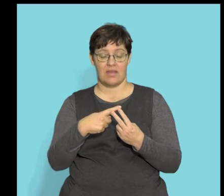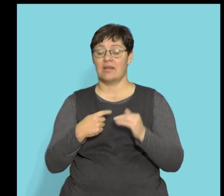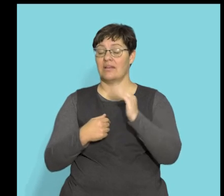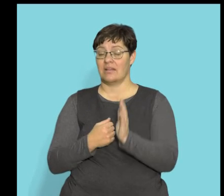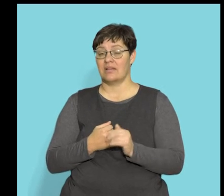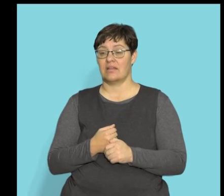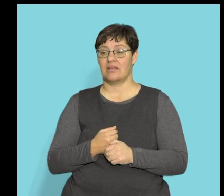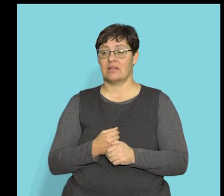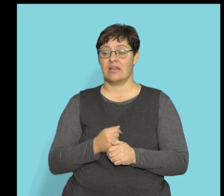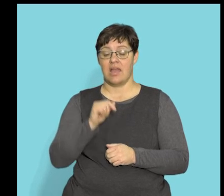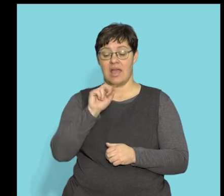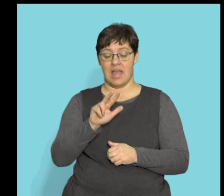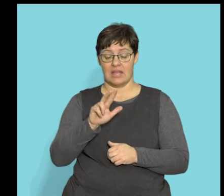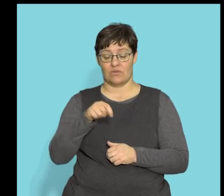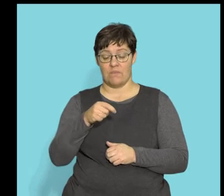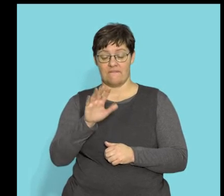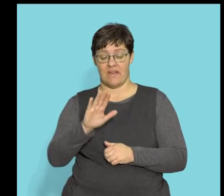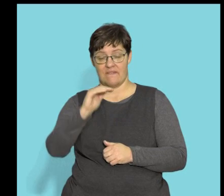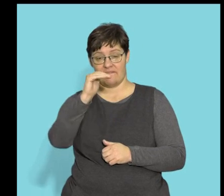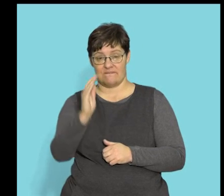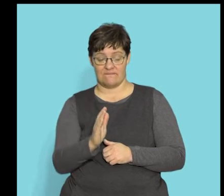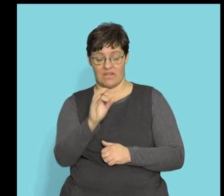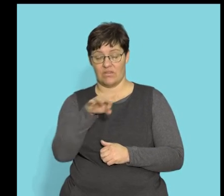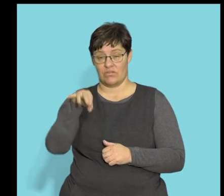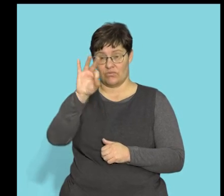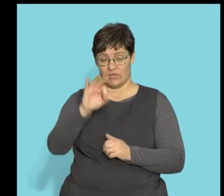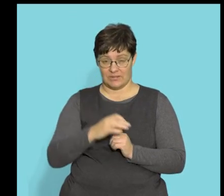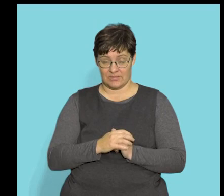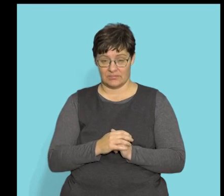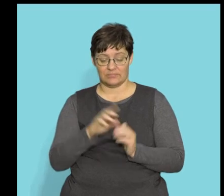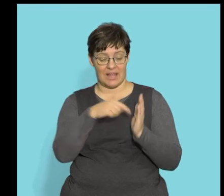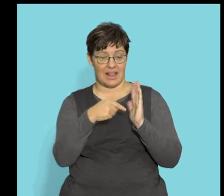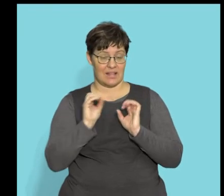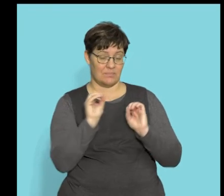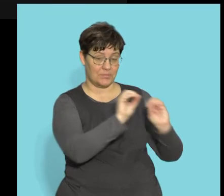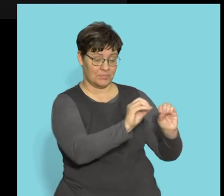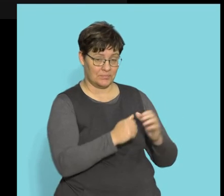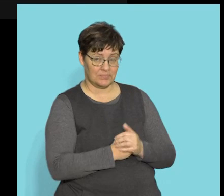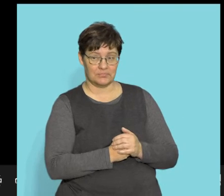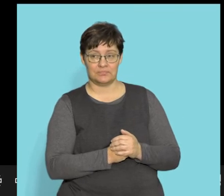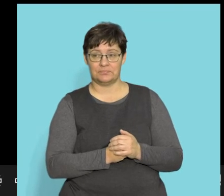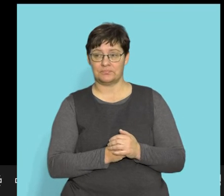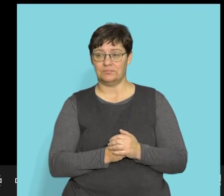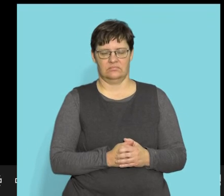pi multiplied by 8,5 cubed. Let's get our calculator.